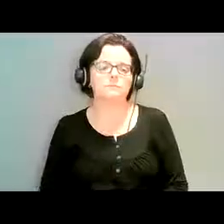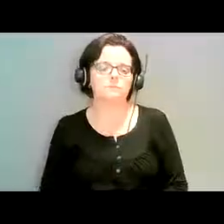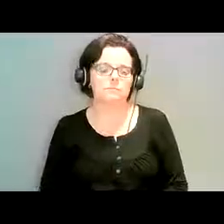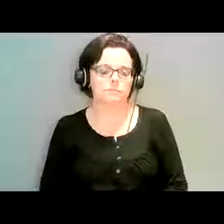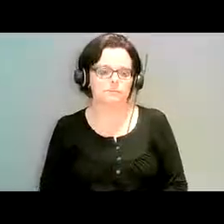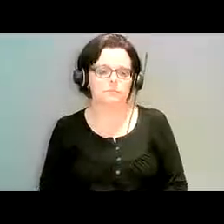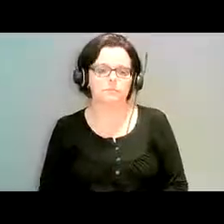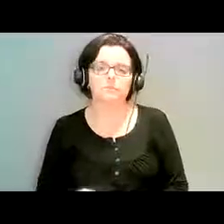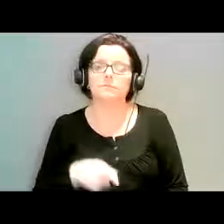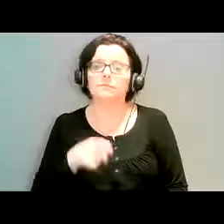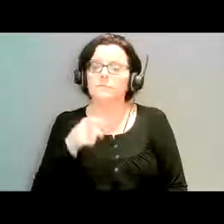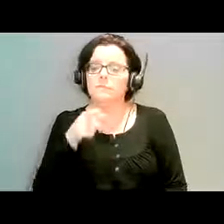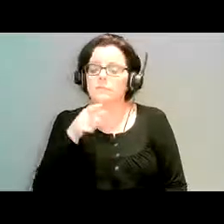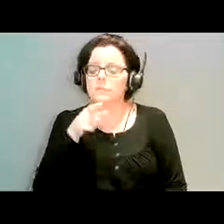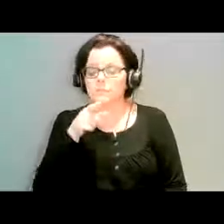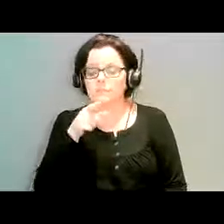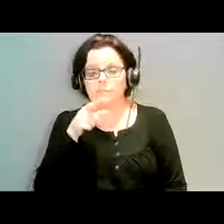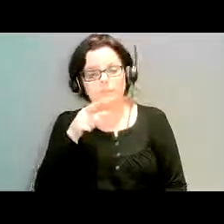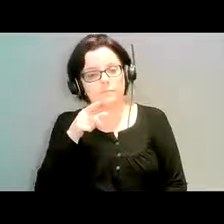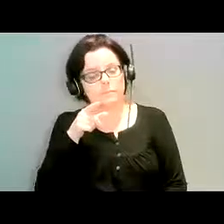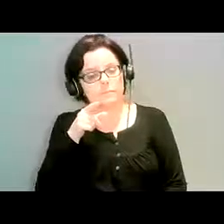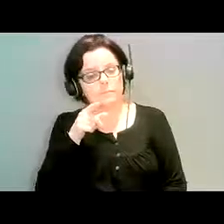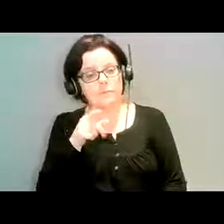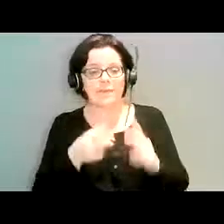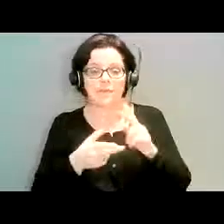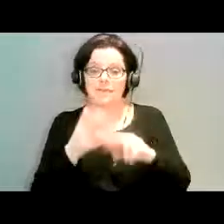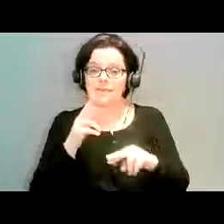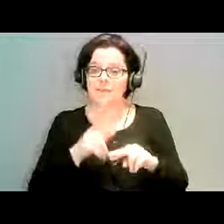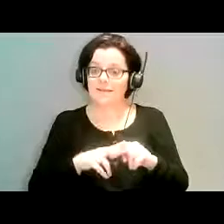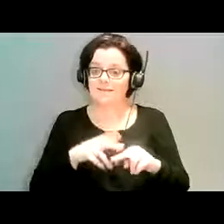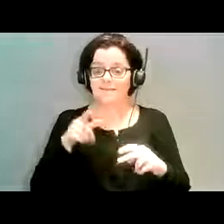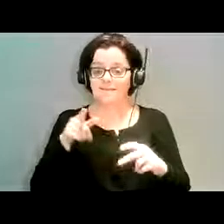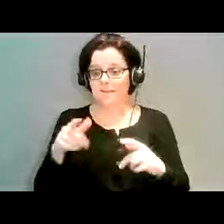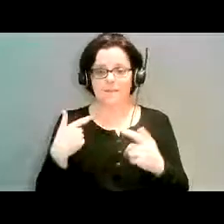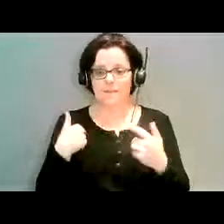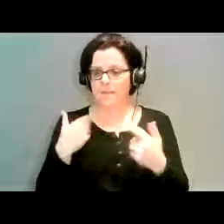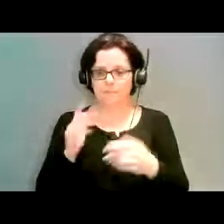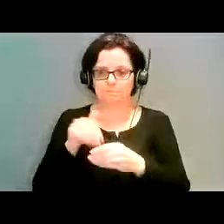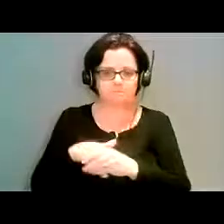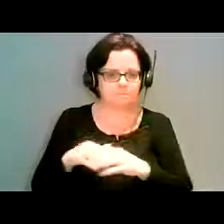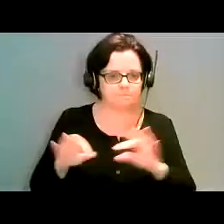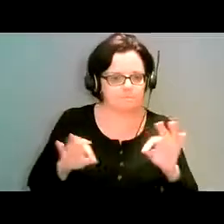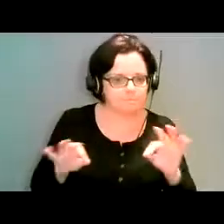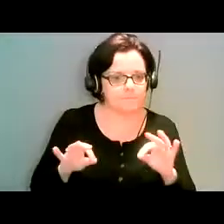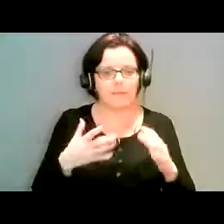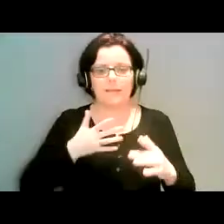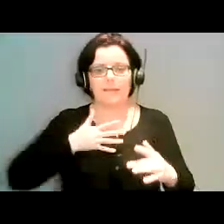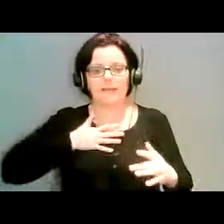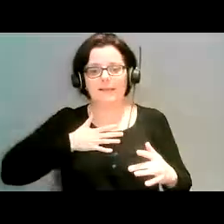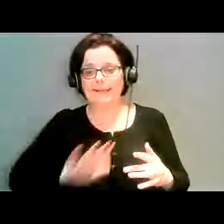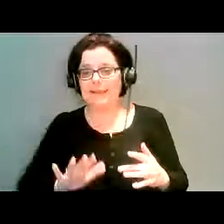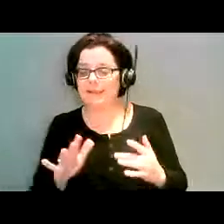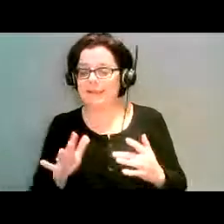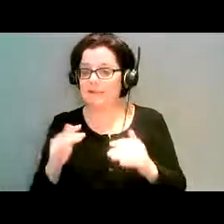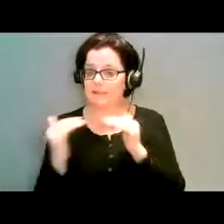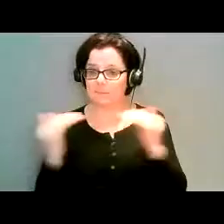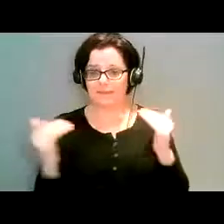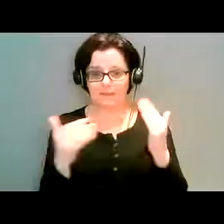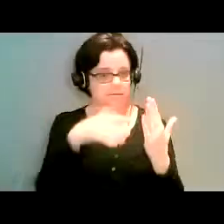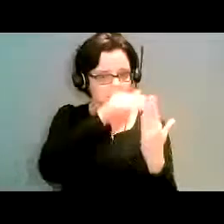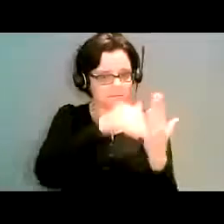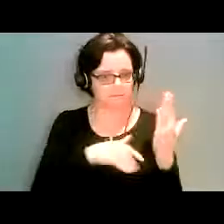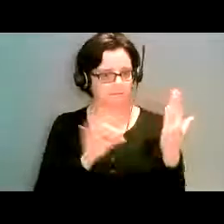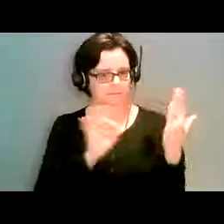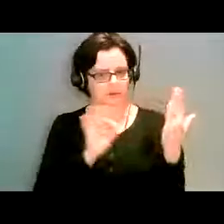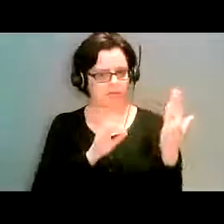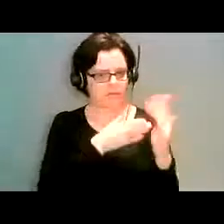If you were not involved, or if your needs were not met properly, again, you can challenge this as a process. Just say